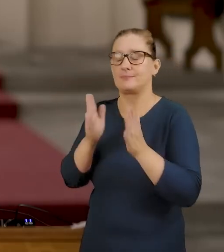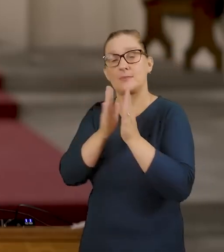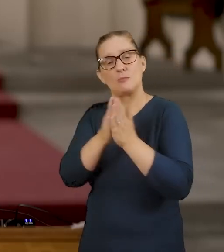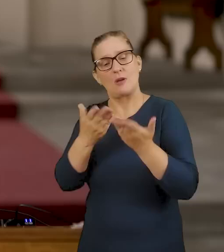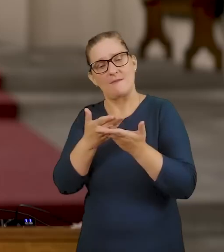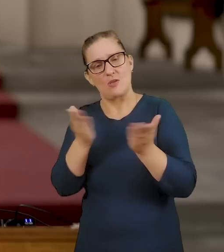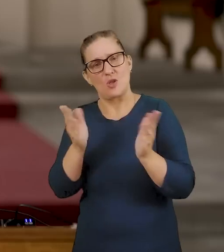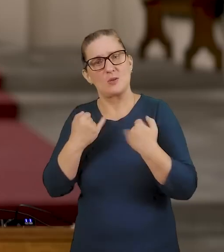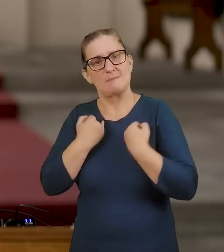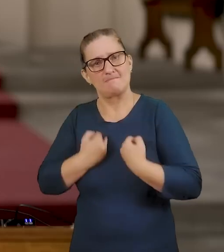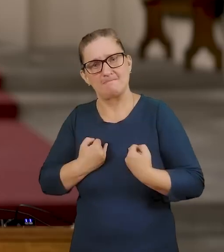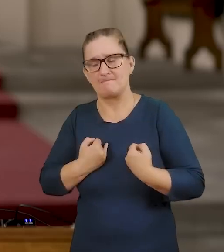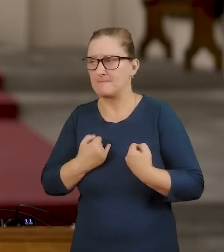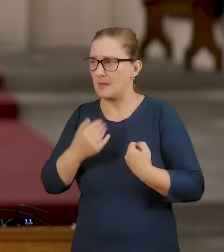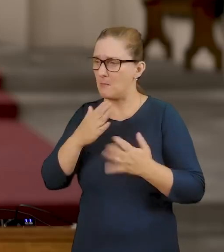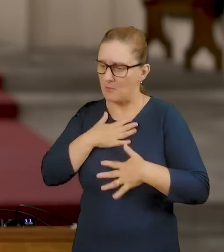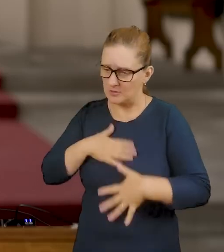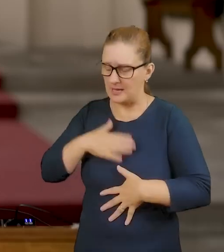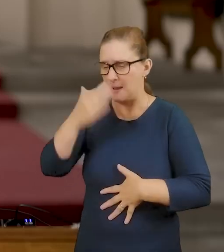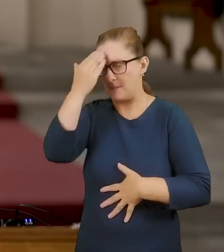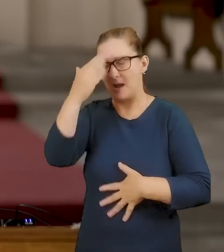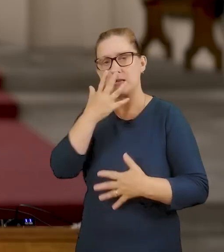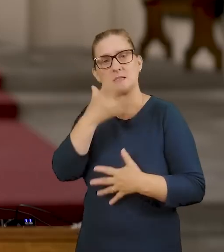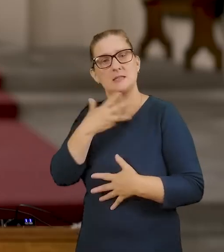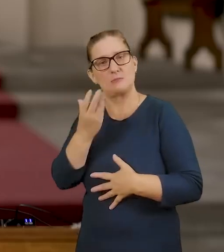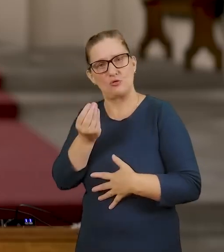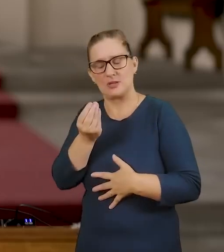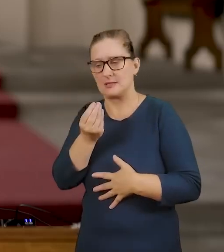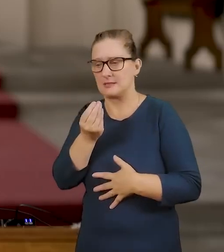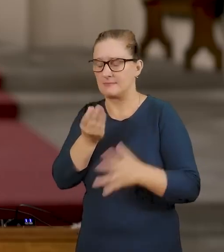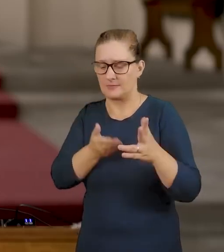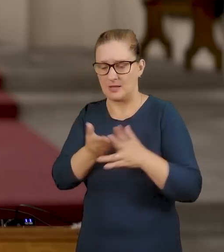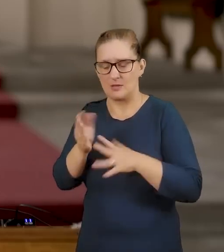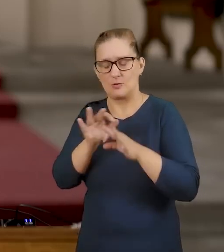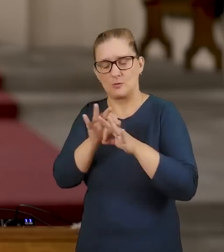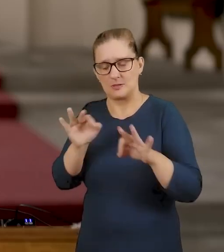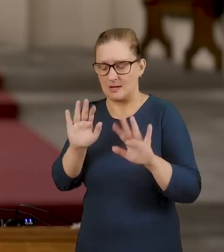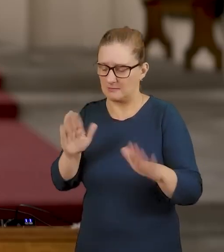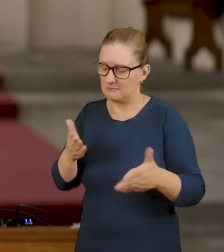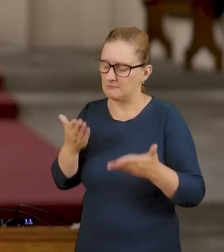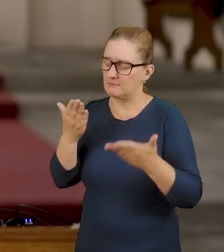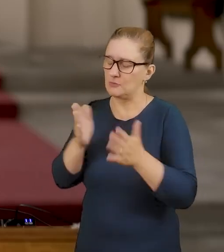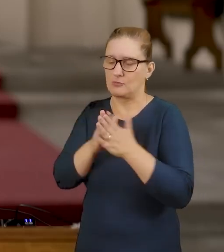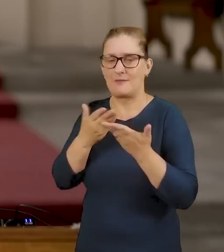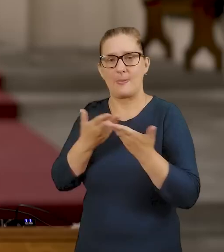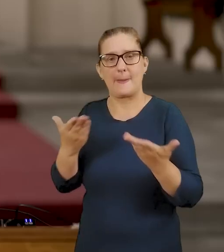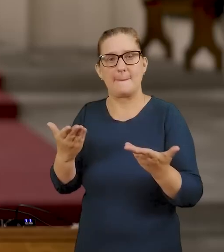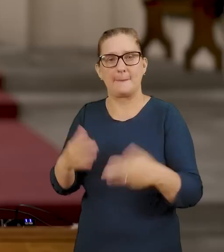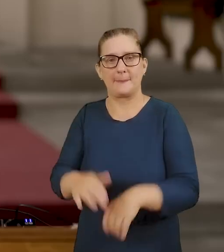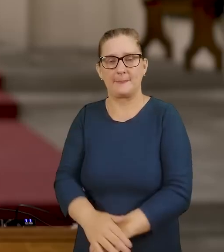Lord, we pray for those who are sick in body, mind, and spirit, and in this time of silence, we bring them to you in